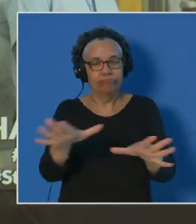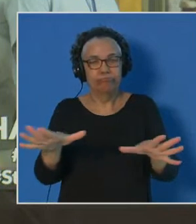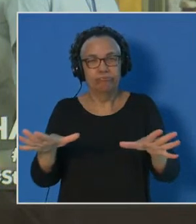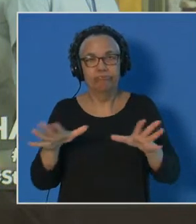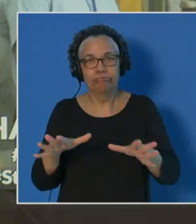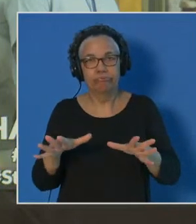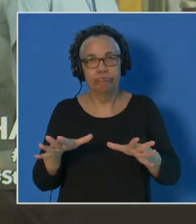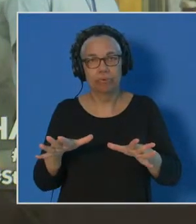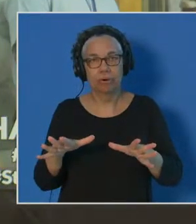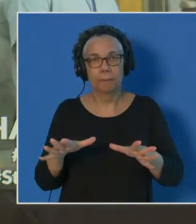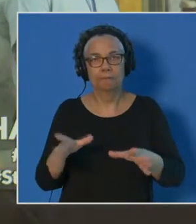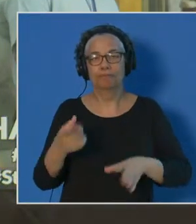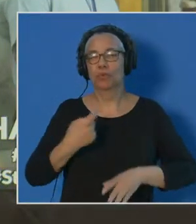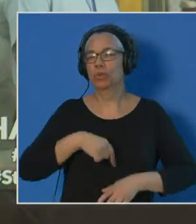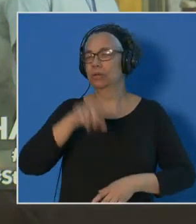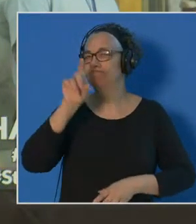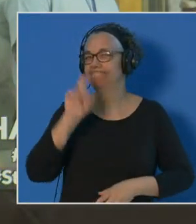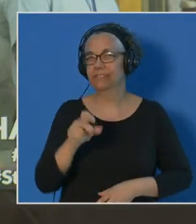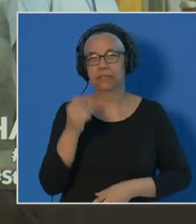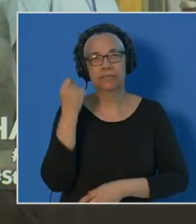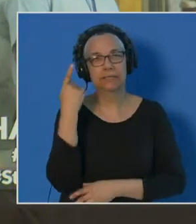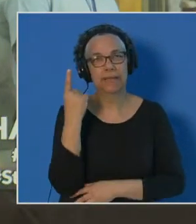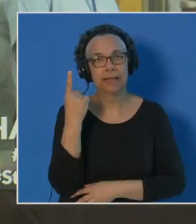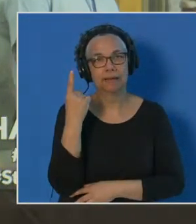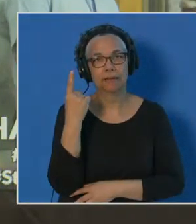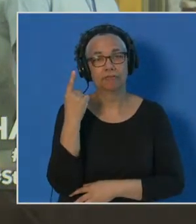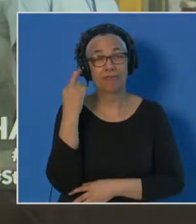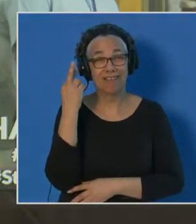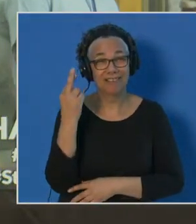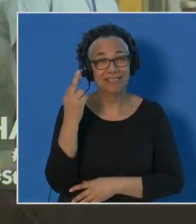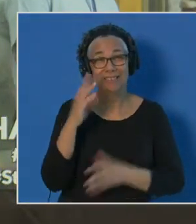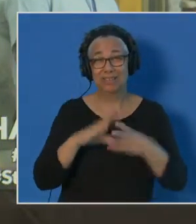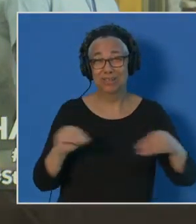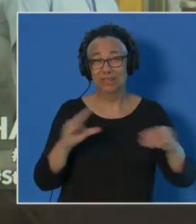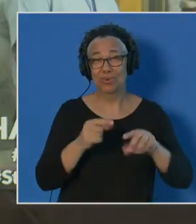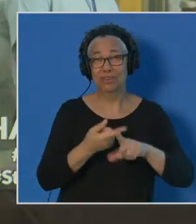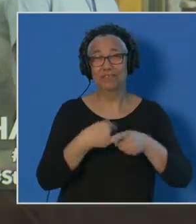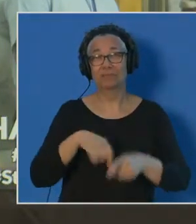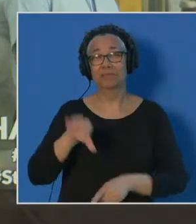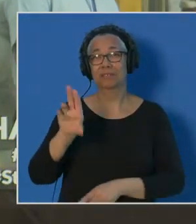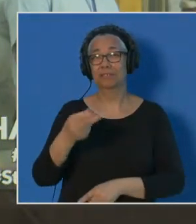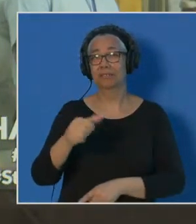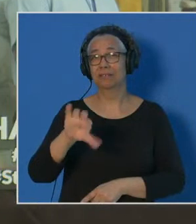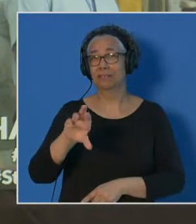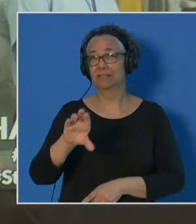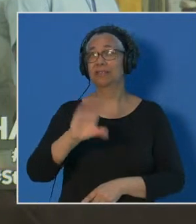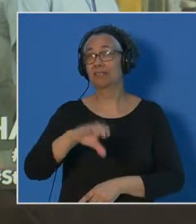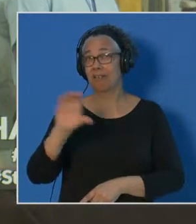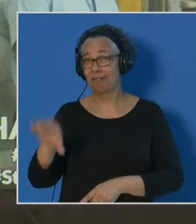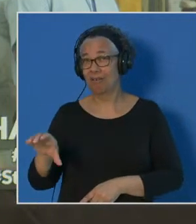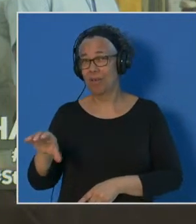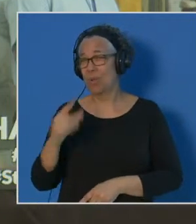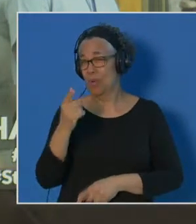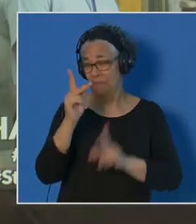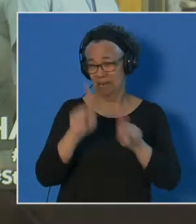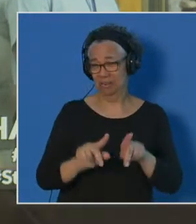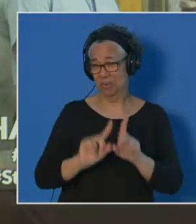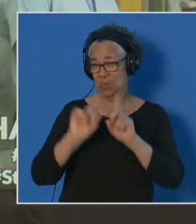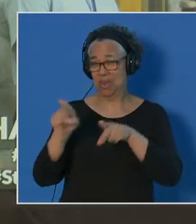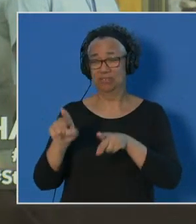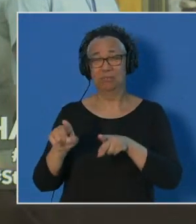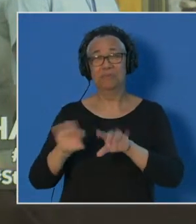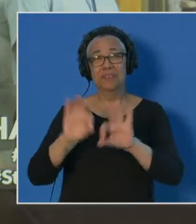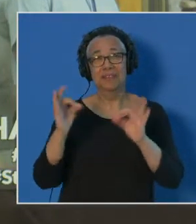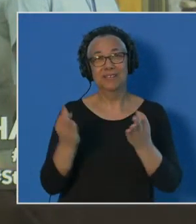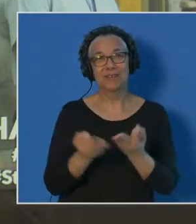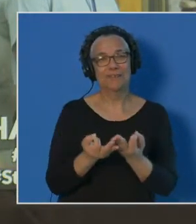happen. And we have to understand and recognize that. There were stories from Chicago. I remember that there was this one person who went to a few family events and